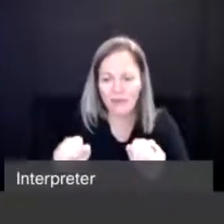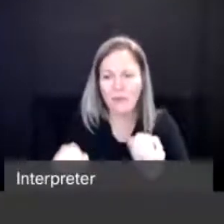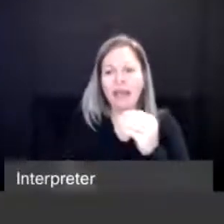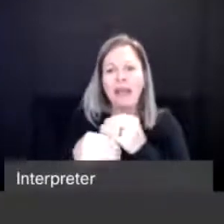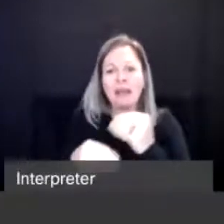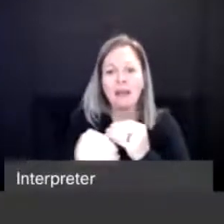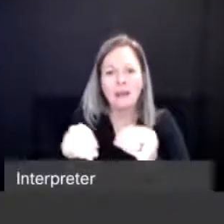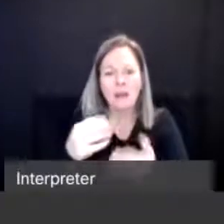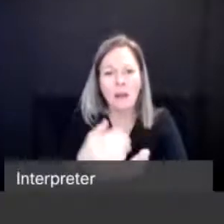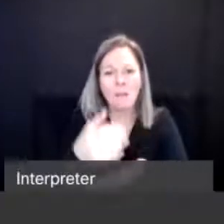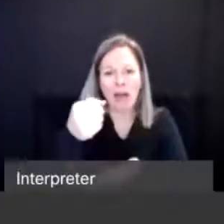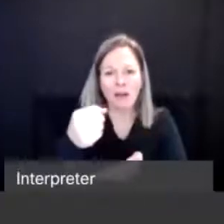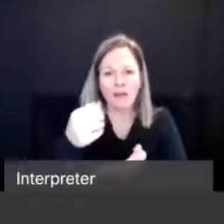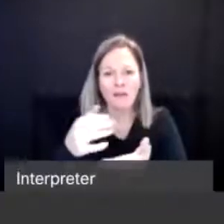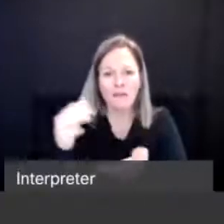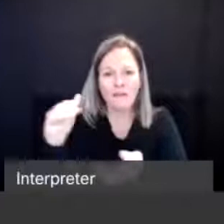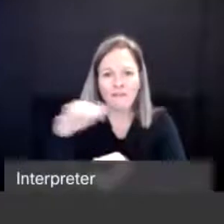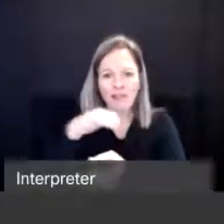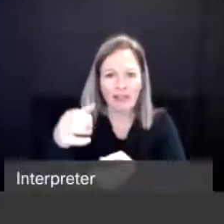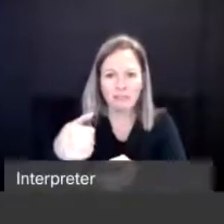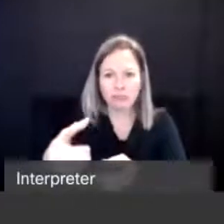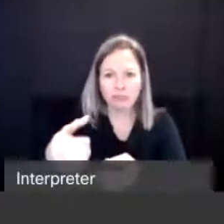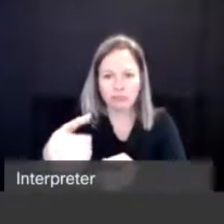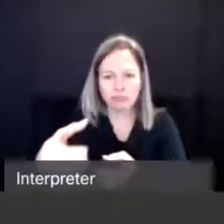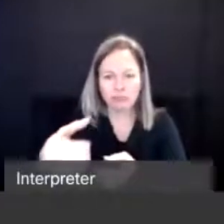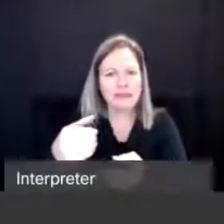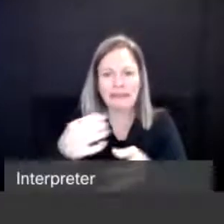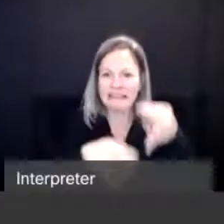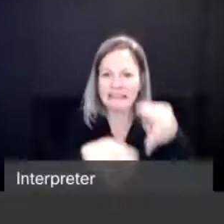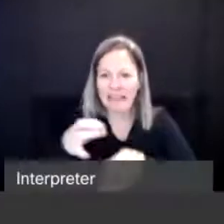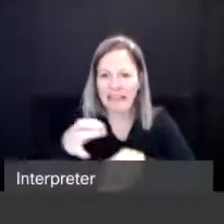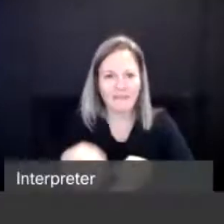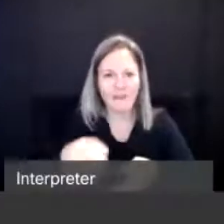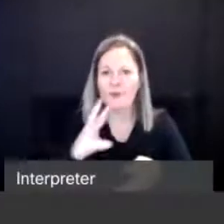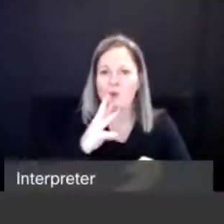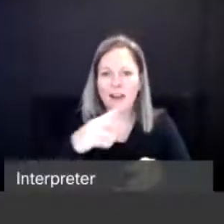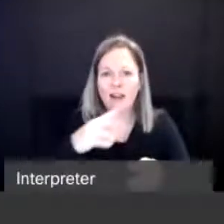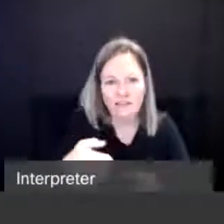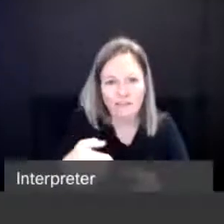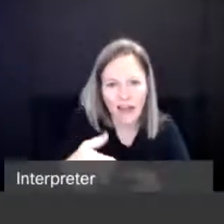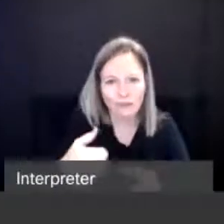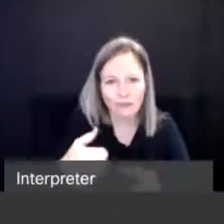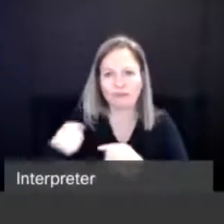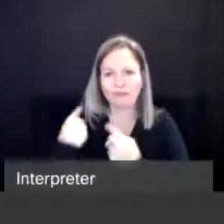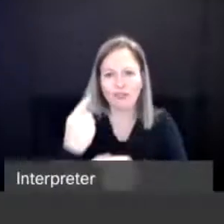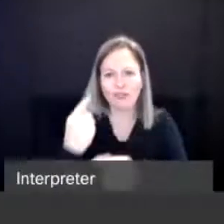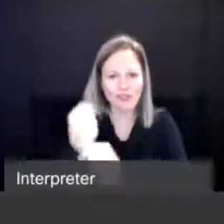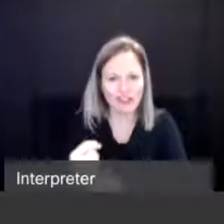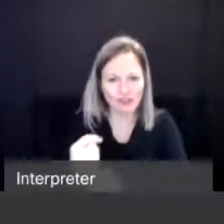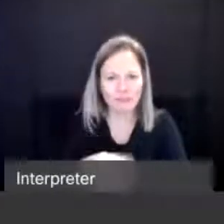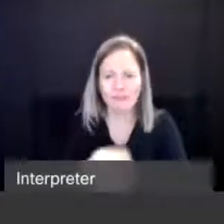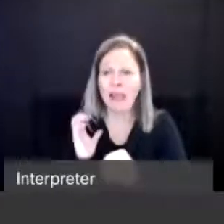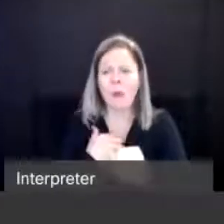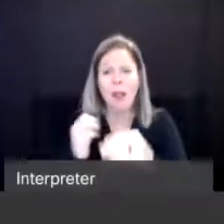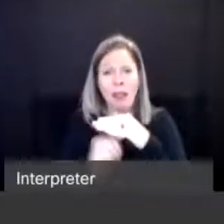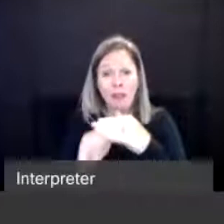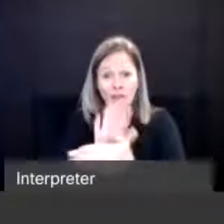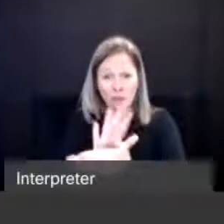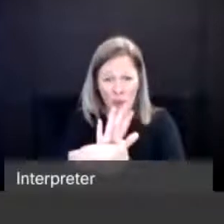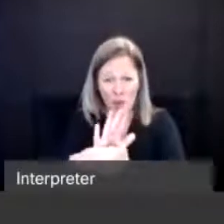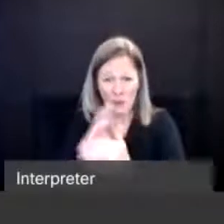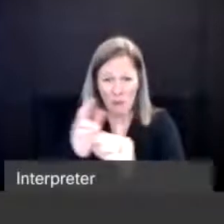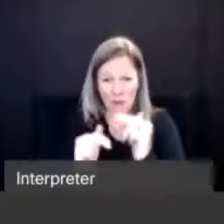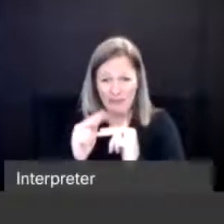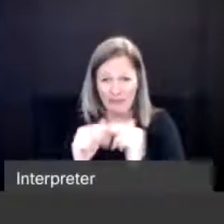filler stations instead of the standard drinking fountains. And so, in our elementary school that was built in